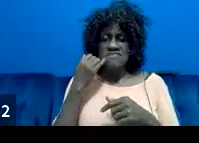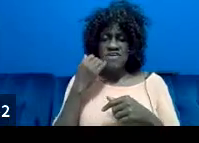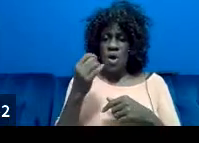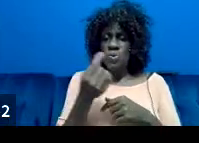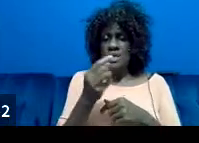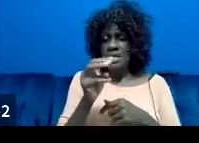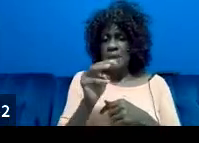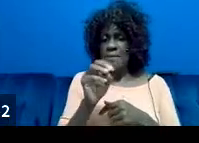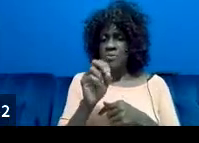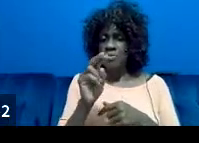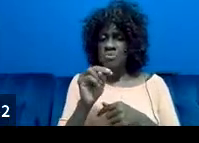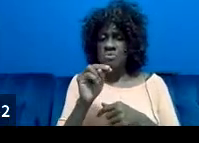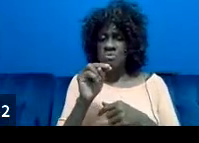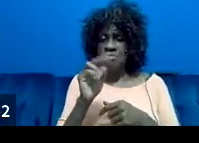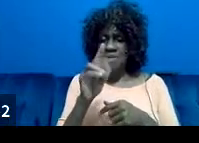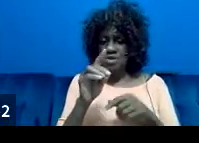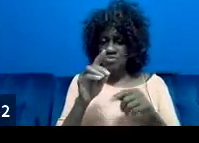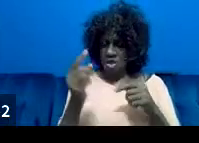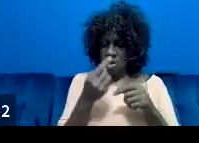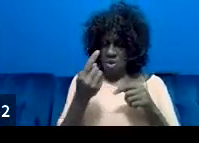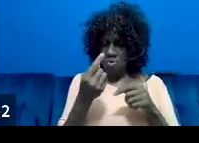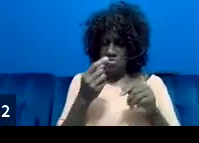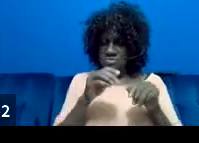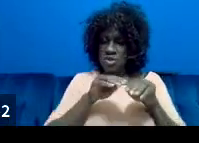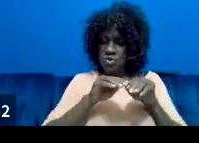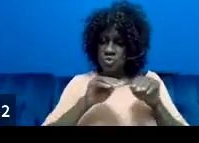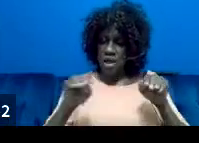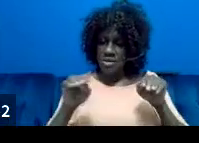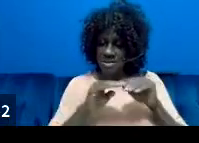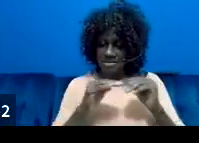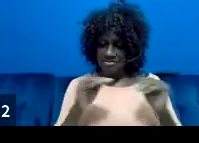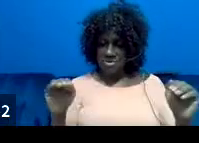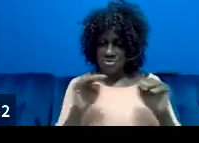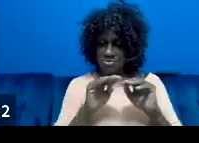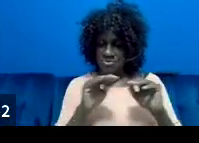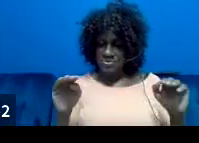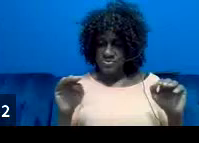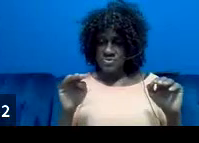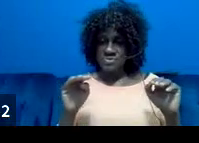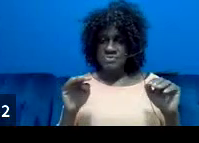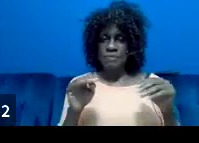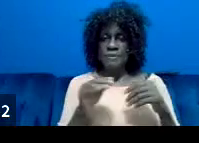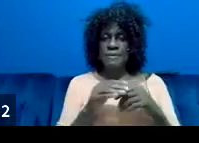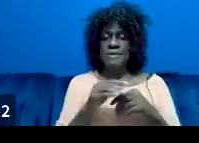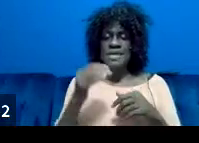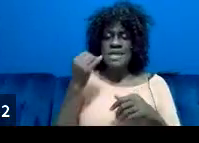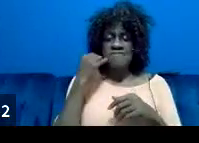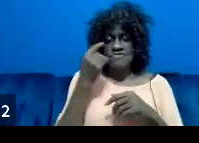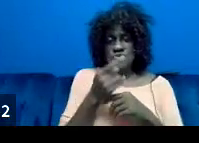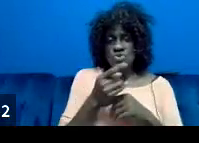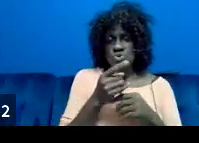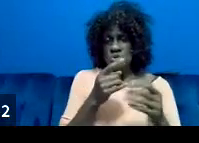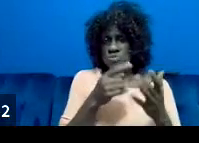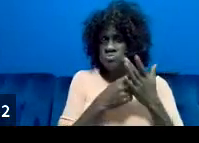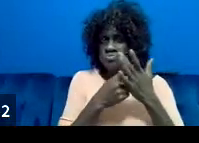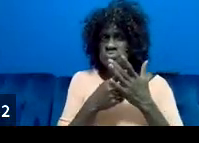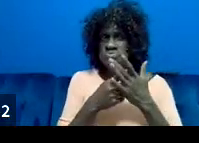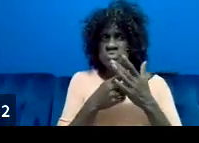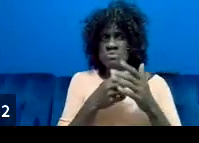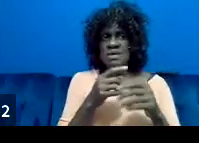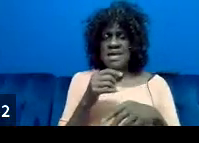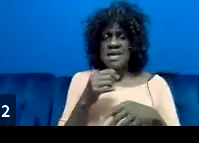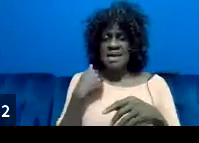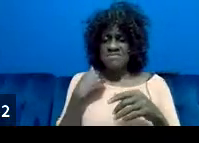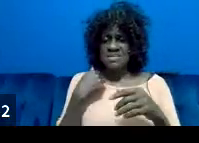alone, ground level, if it would be a ground level play component. If you were talking about putting several things